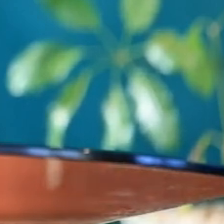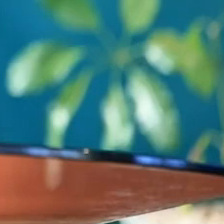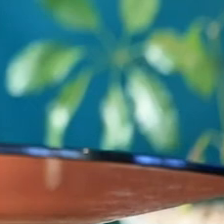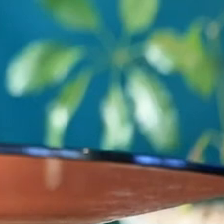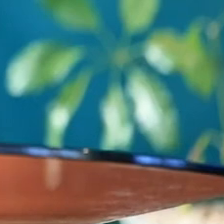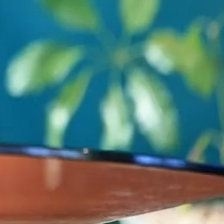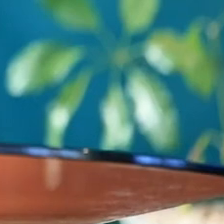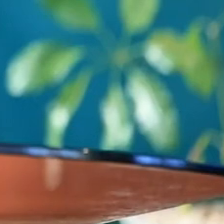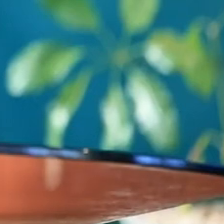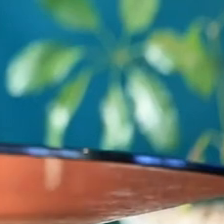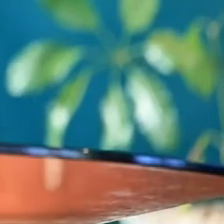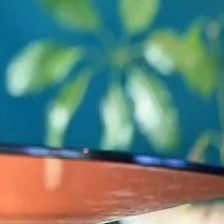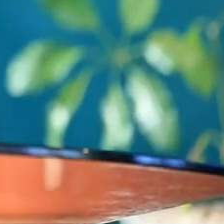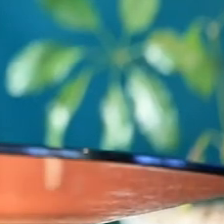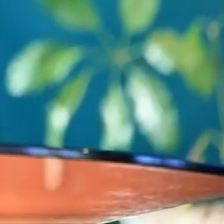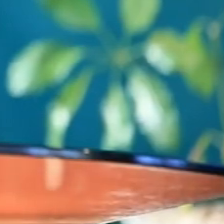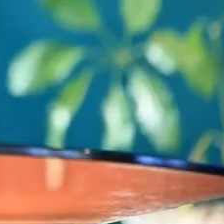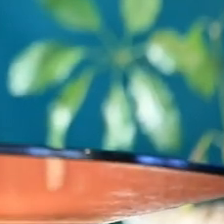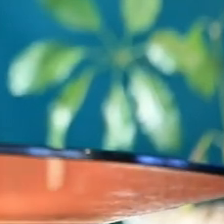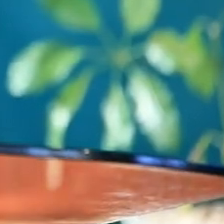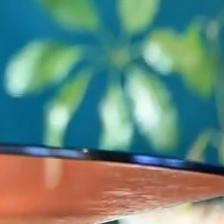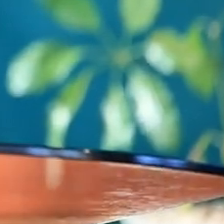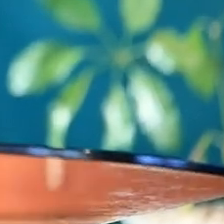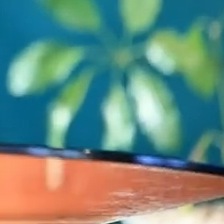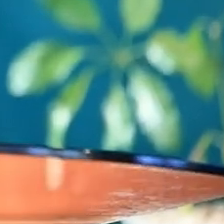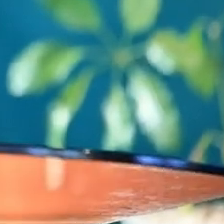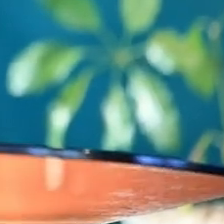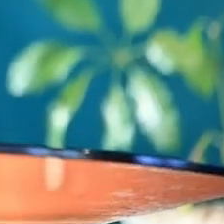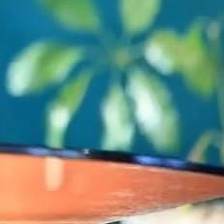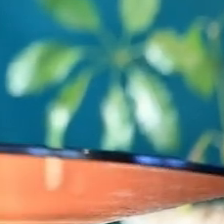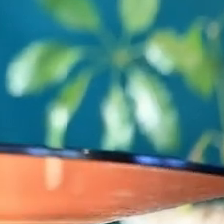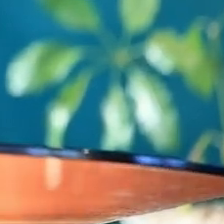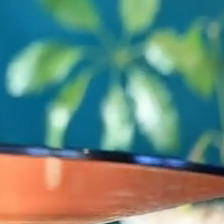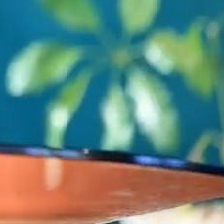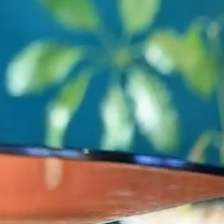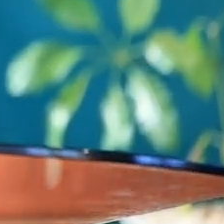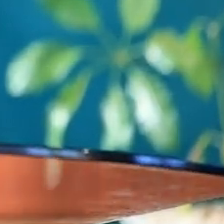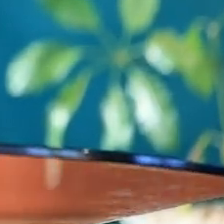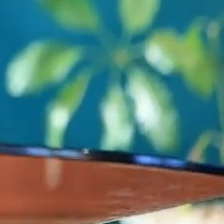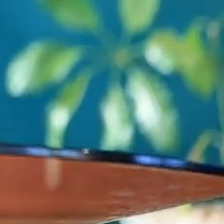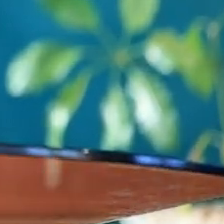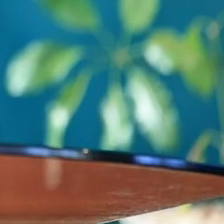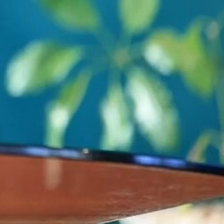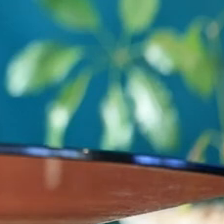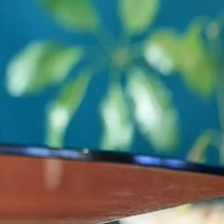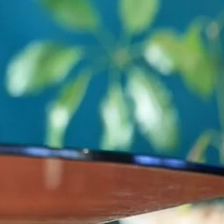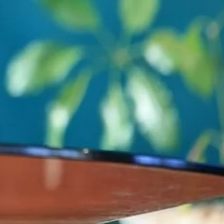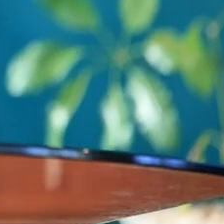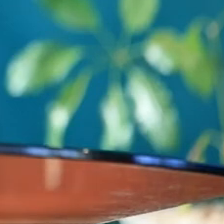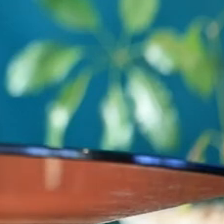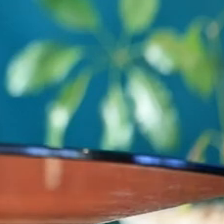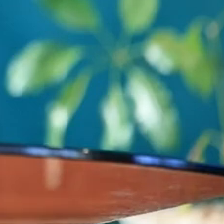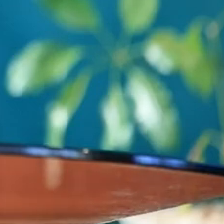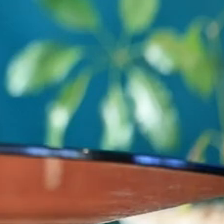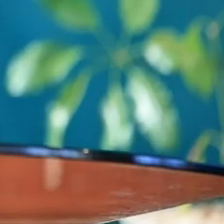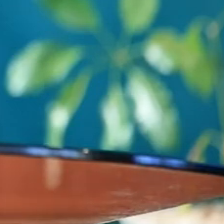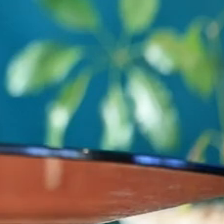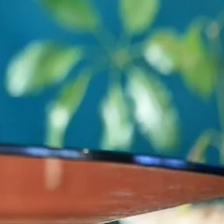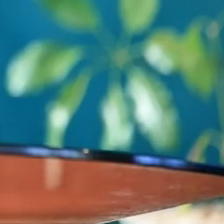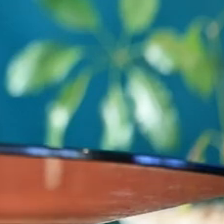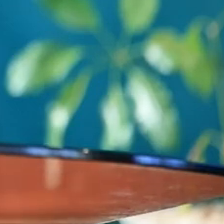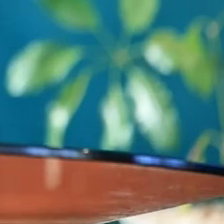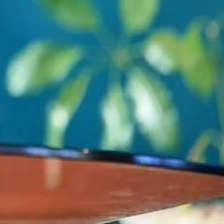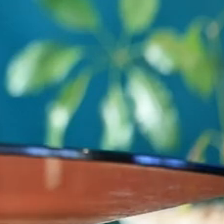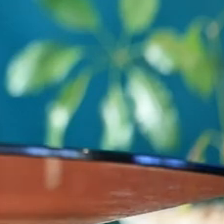hereditary, what we call hereditary. Some of these ones, especially the ones we always point a finger, schizophrenia, it has been demonstrated that it runs